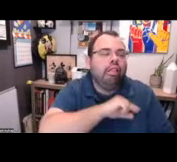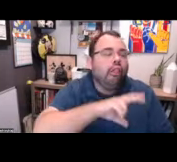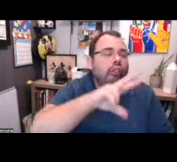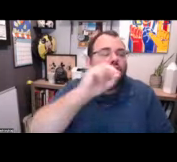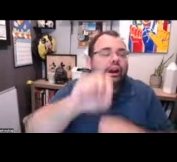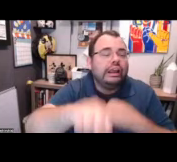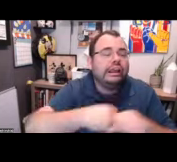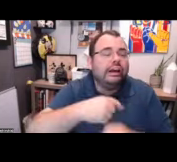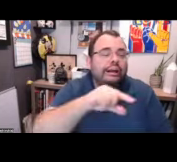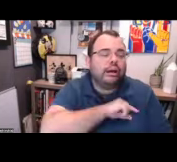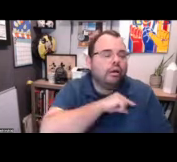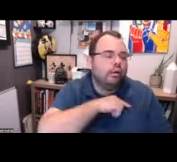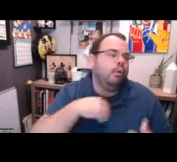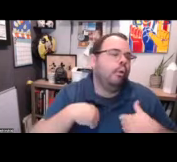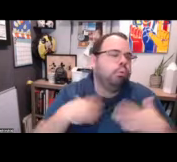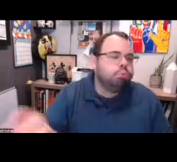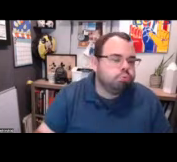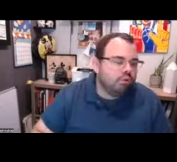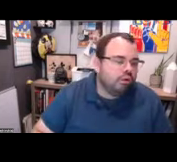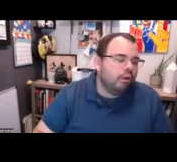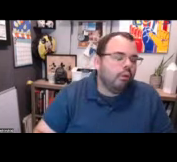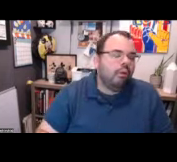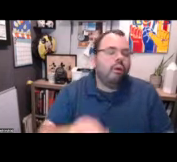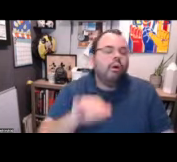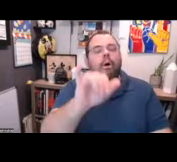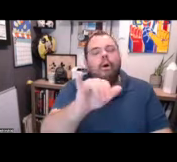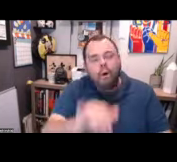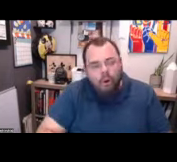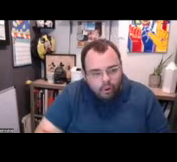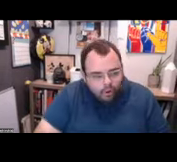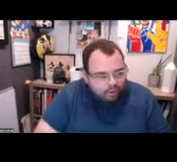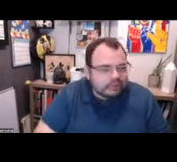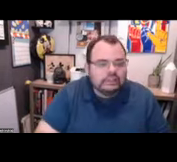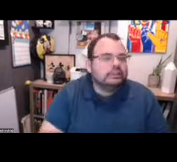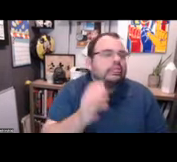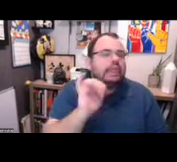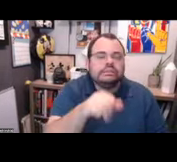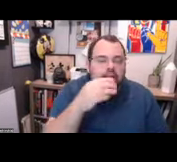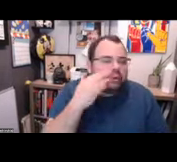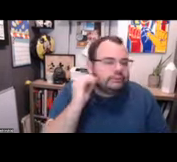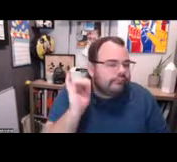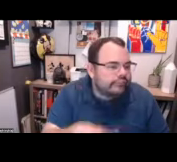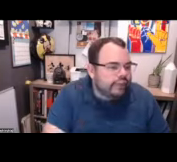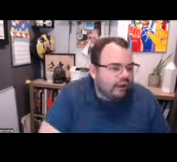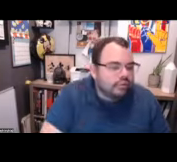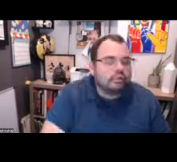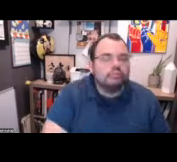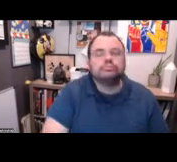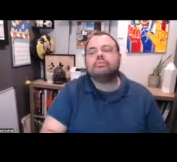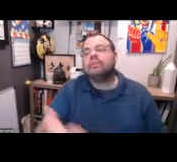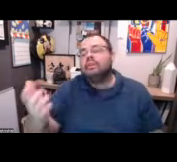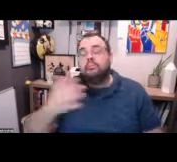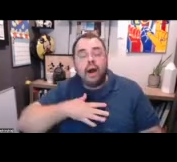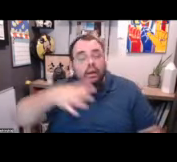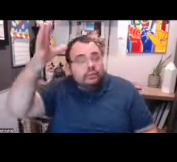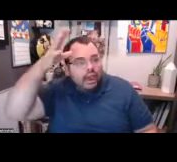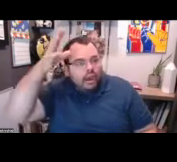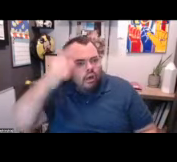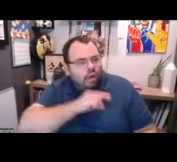For 30 years, she held that guilt, and she finally felt relieved. Yeah, she felt better.